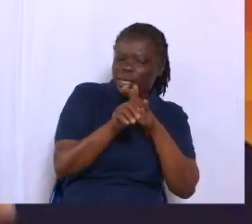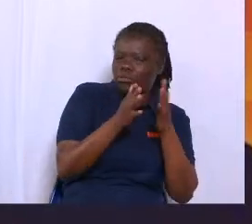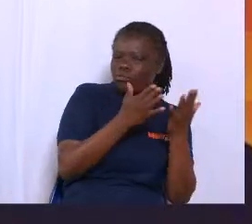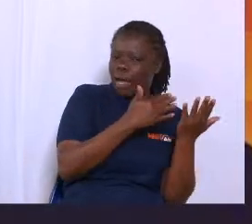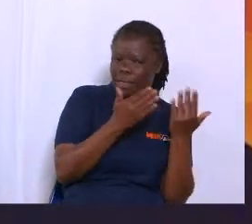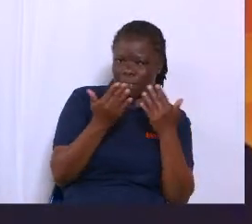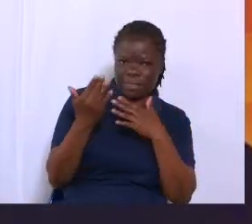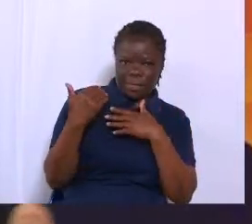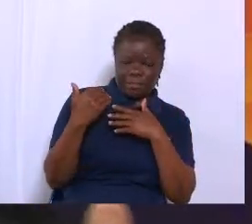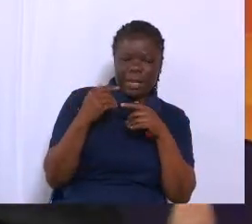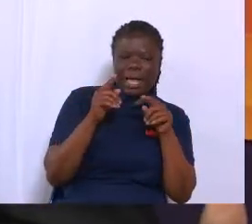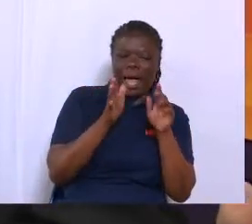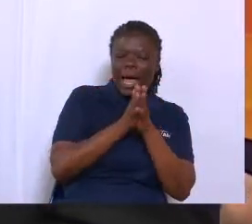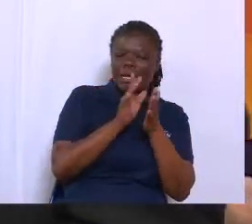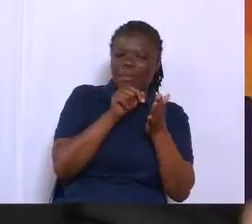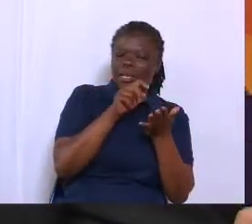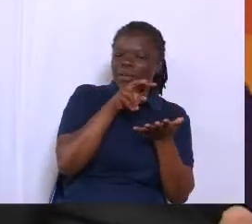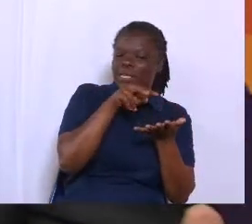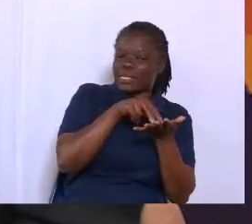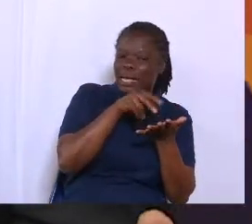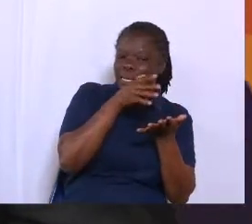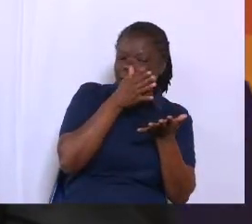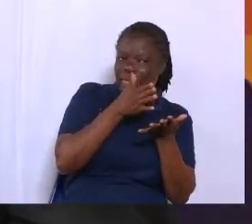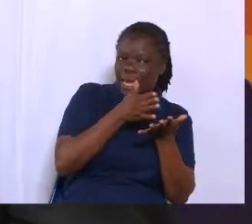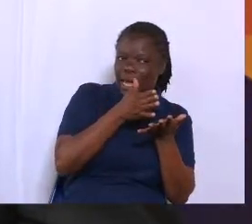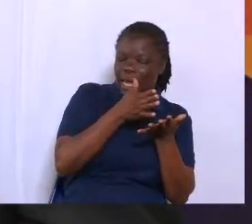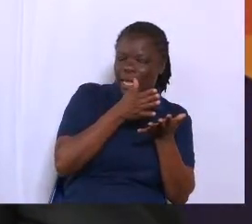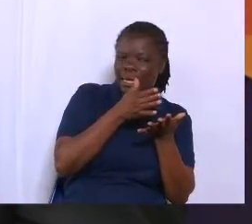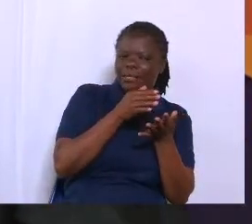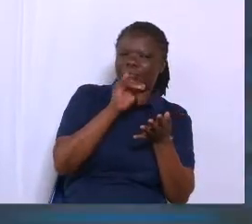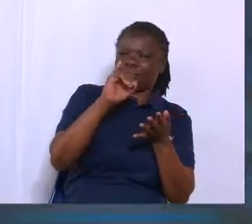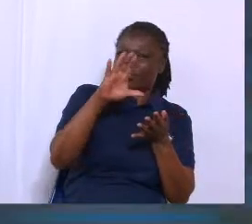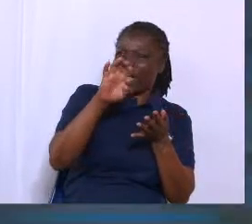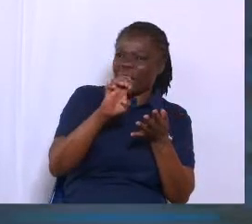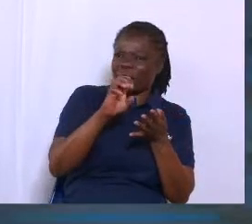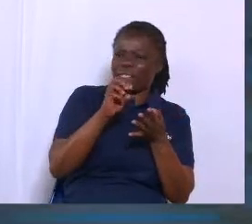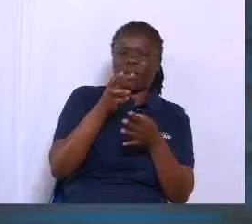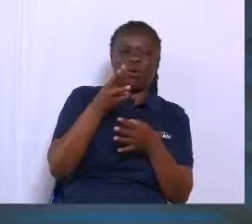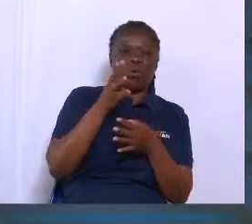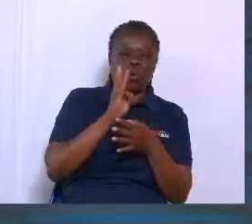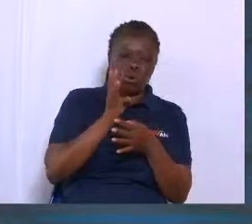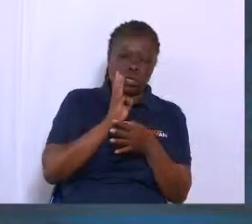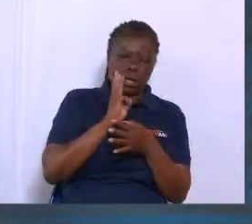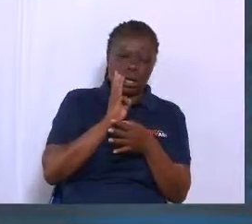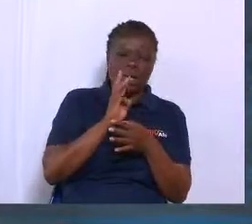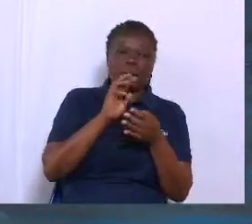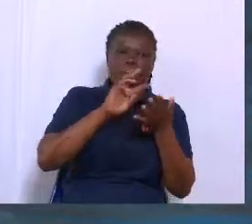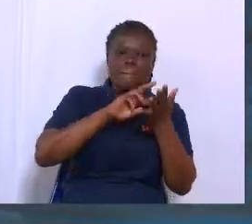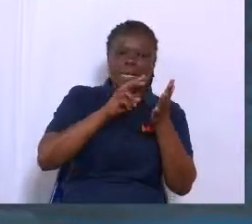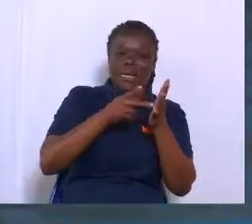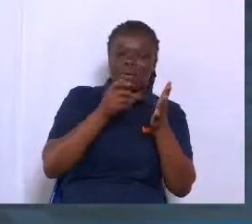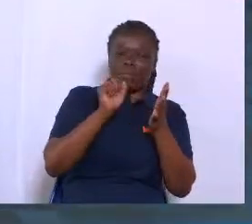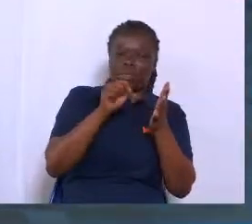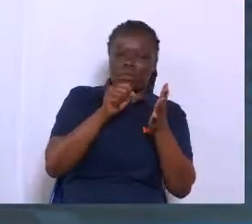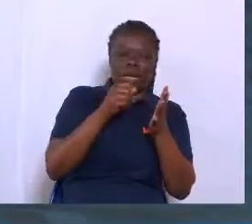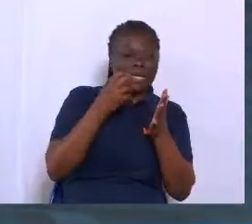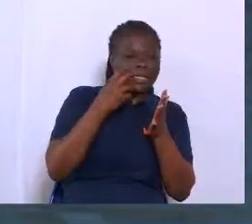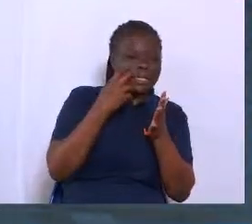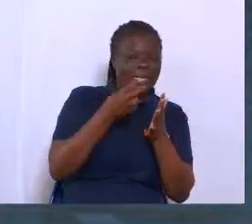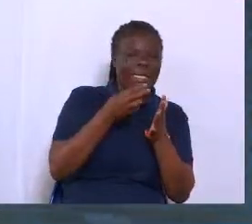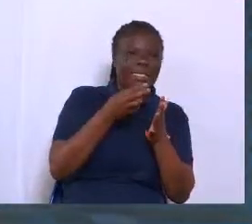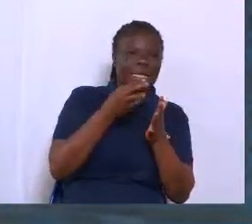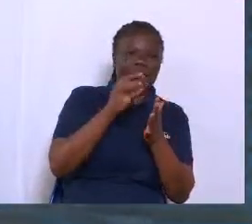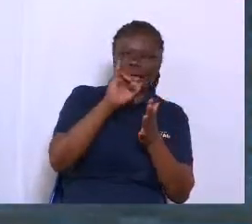I sat there in ice water. First, I could only stand the ice water that